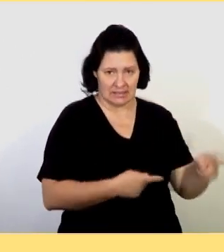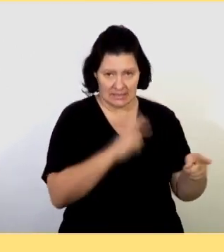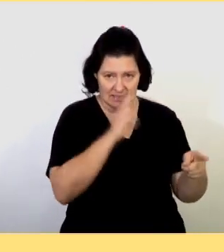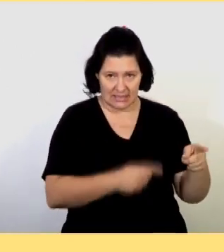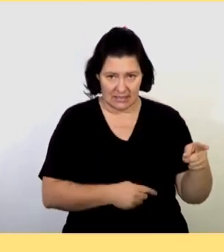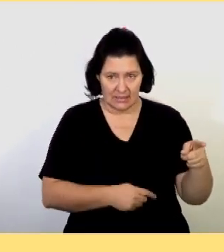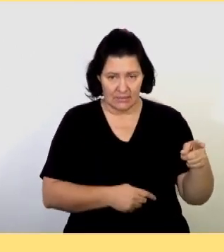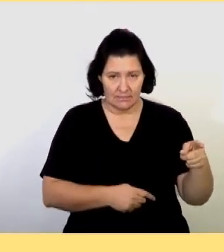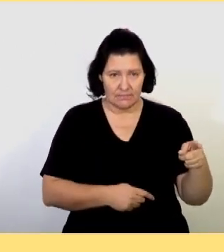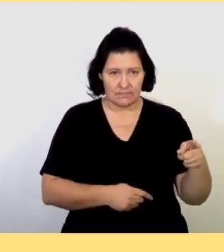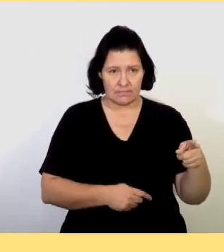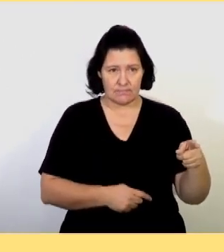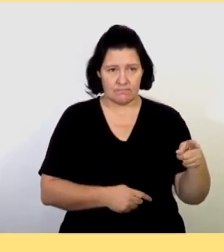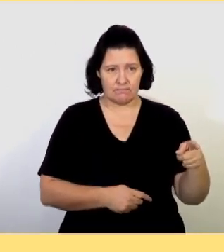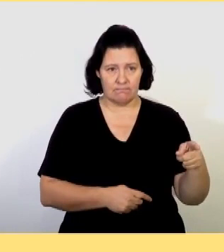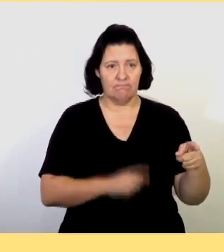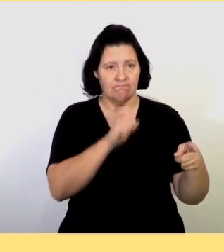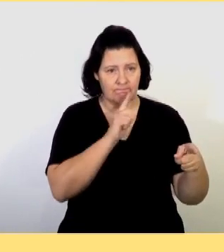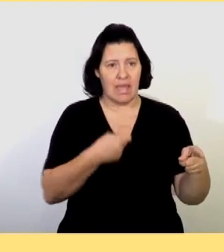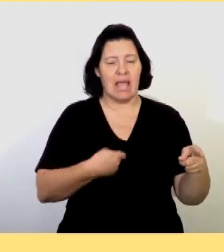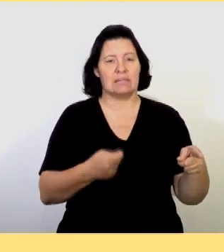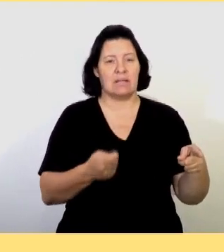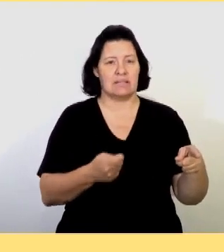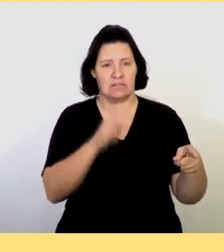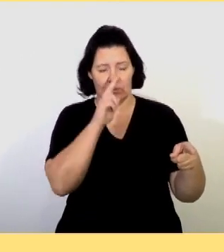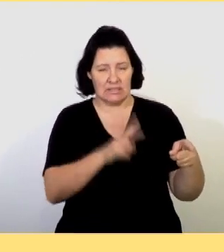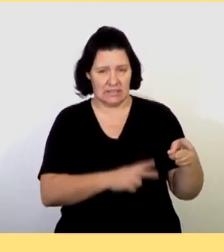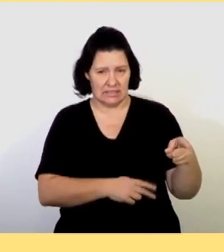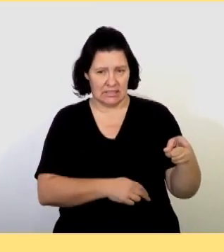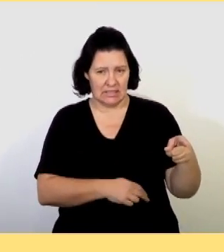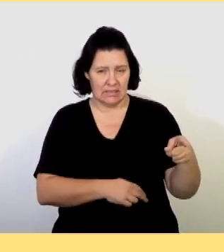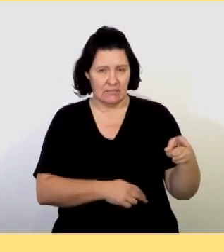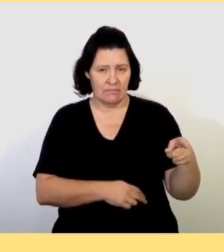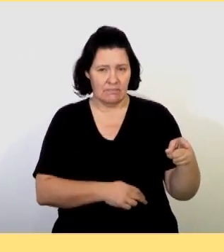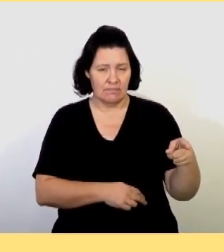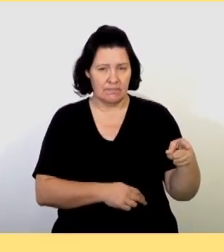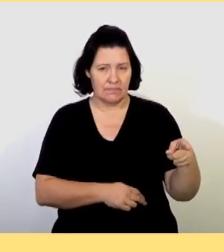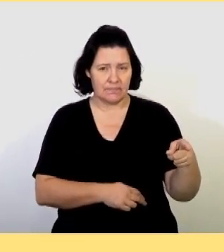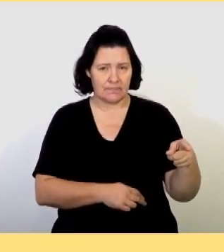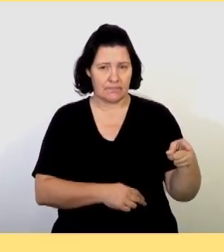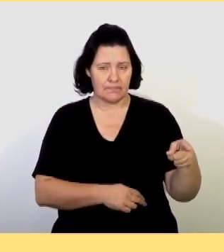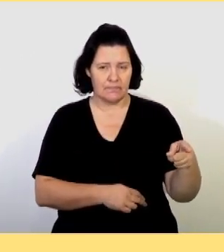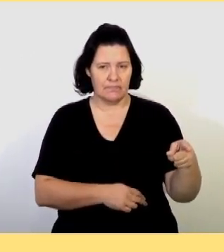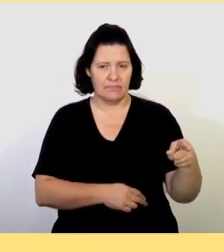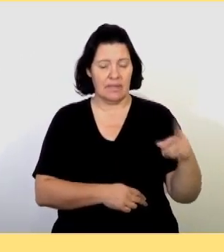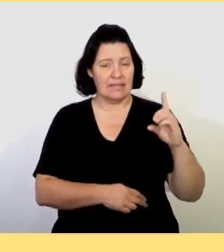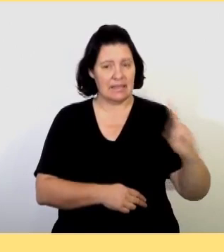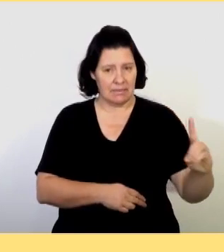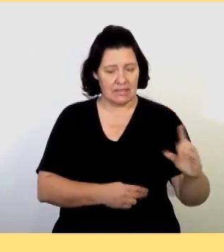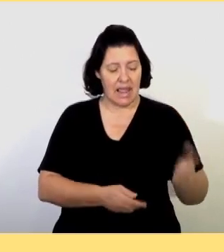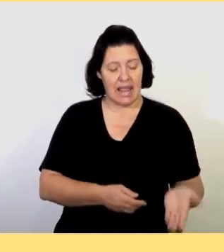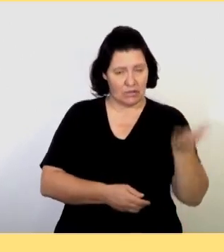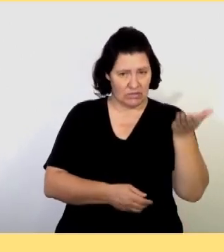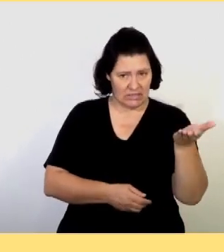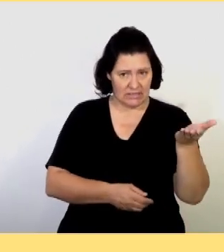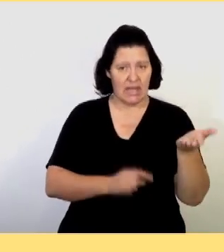see, rent expense is an expense, as you can see from its name. So on the debit side, it